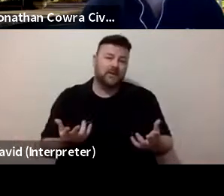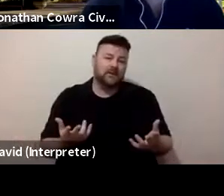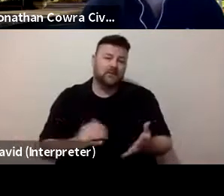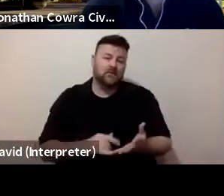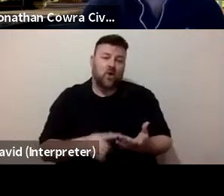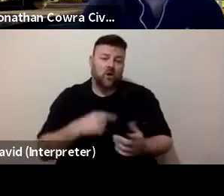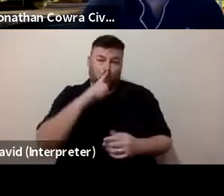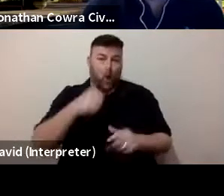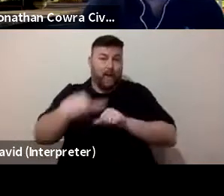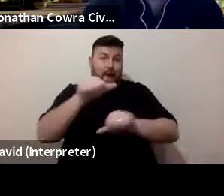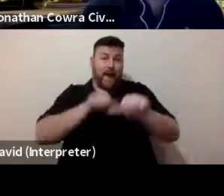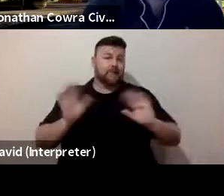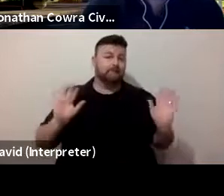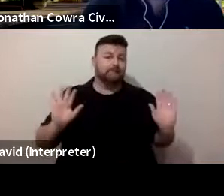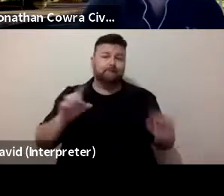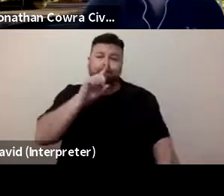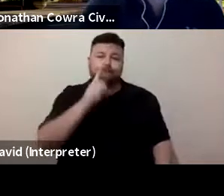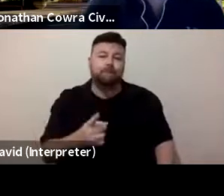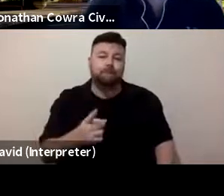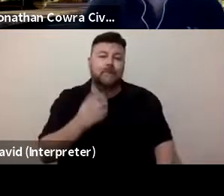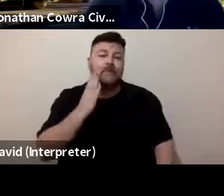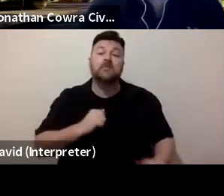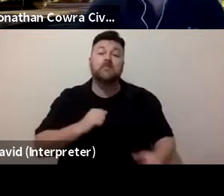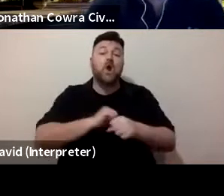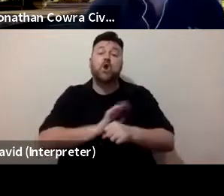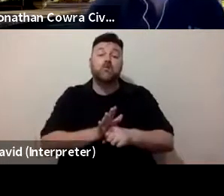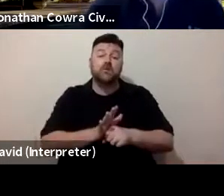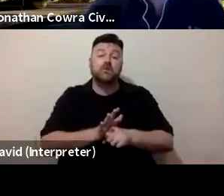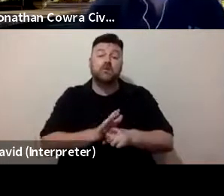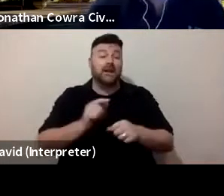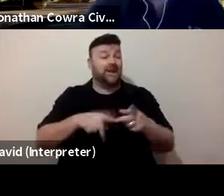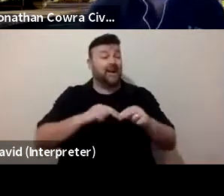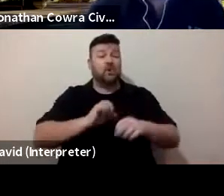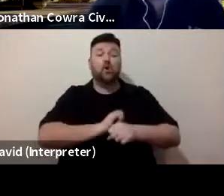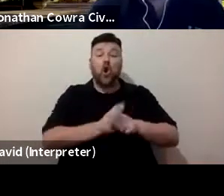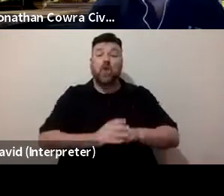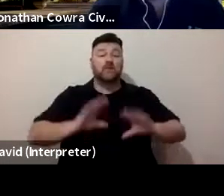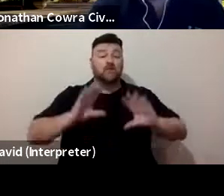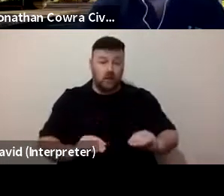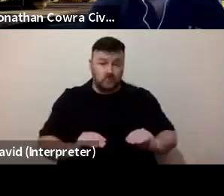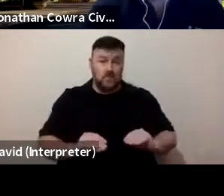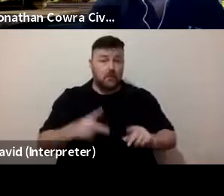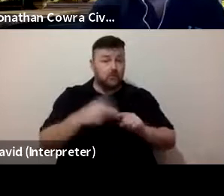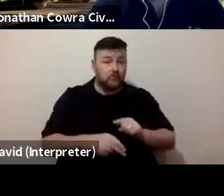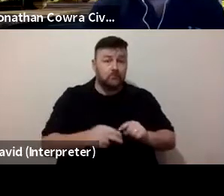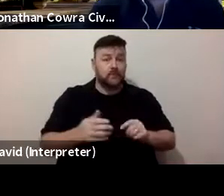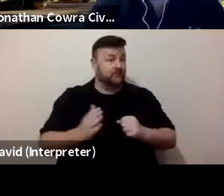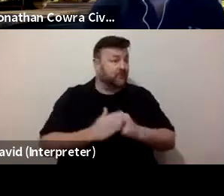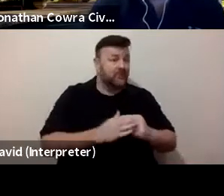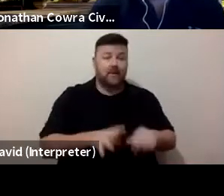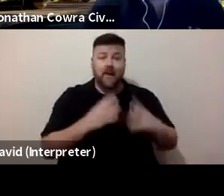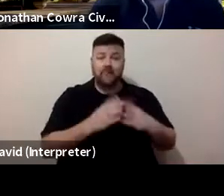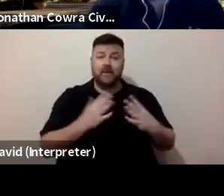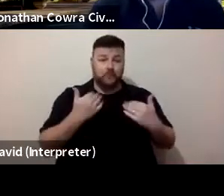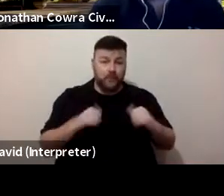So, you know, no matter what happens with the COVID situation, the landscape's going to change in some way. And then I think there's